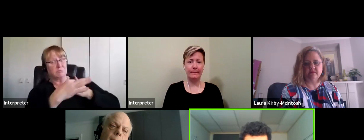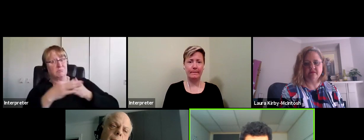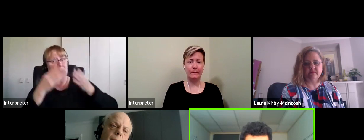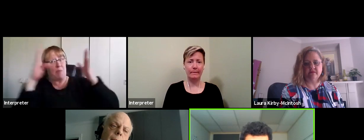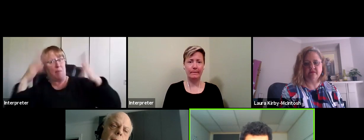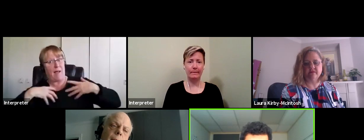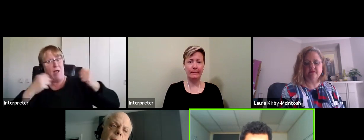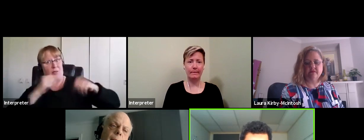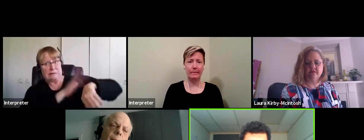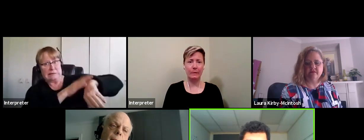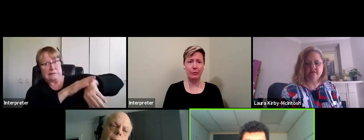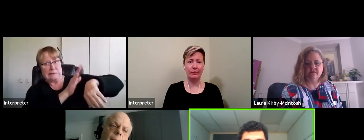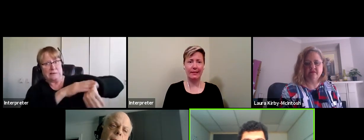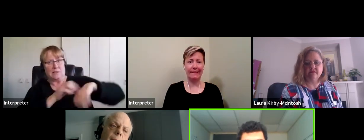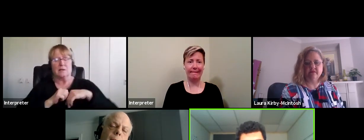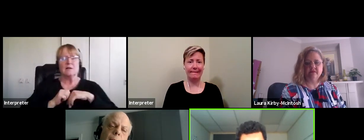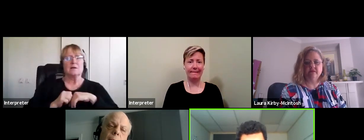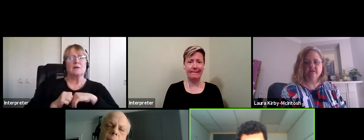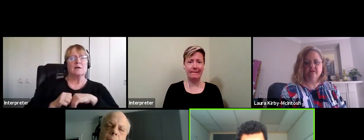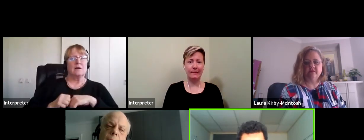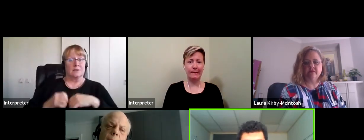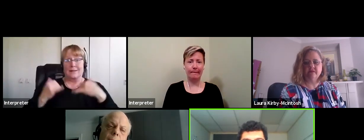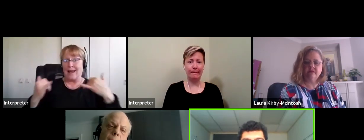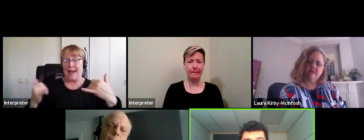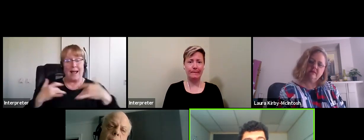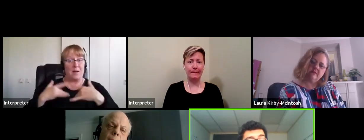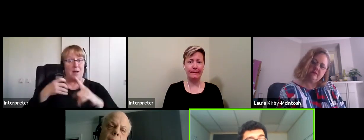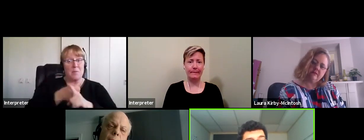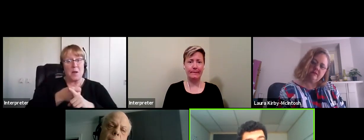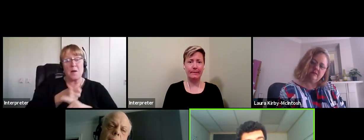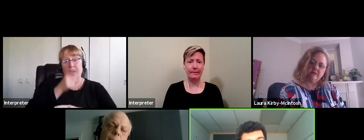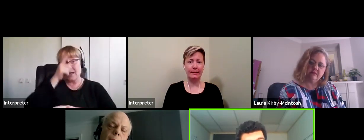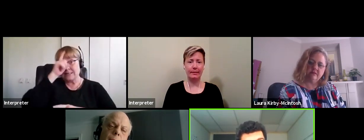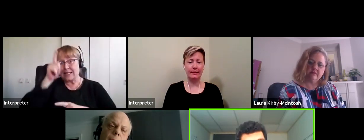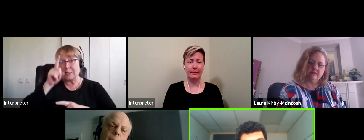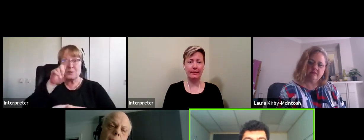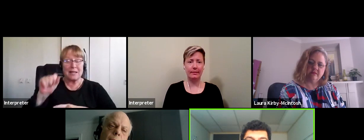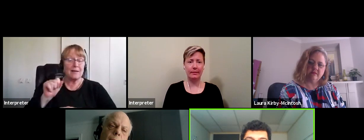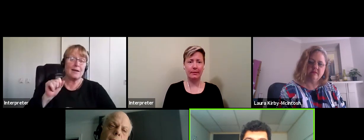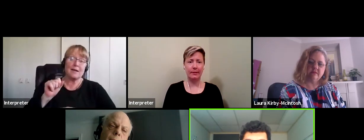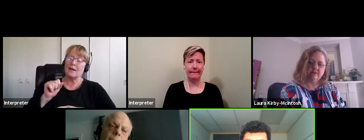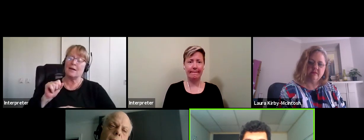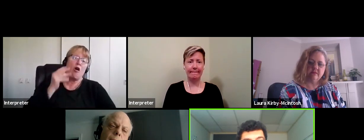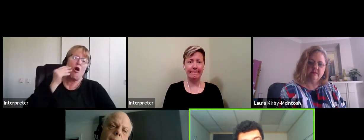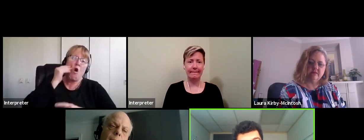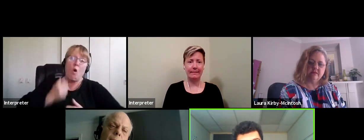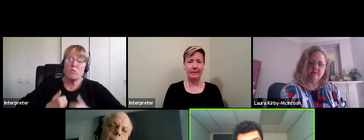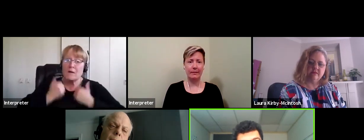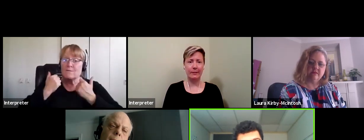results in is a lot of people with intellectual disabilities who, again, may live at home with their parents or live on their own or with roommates, et